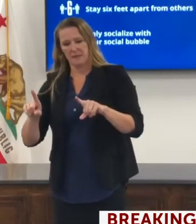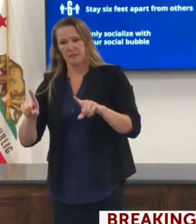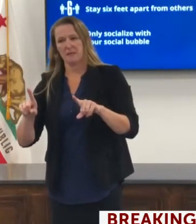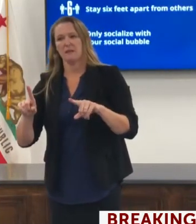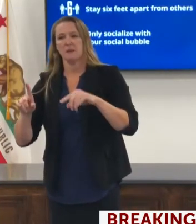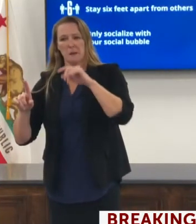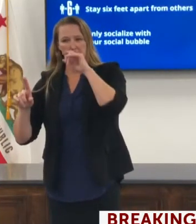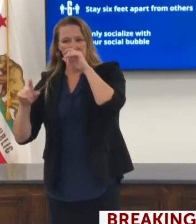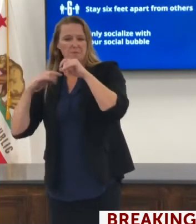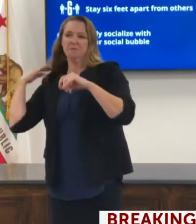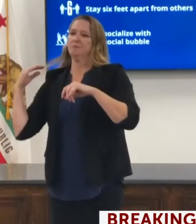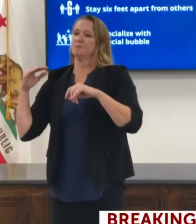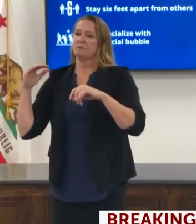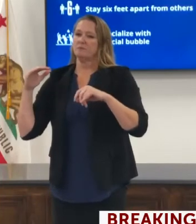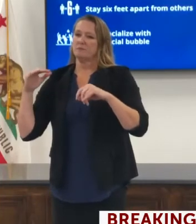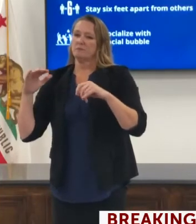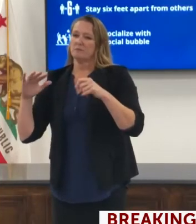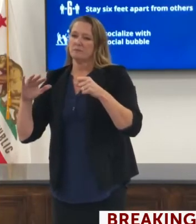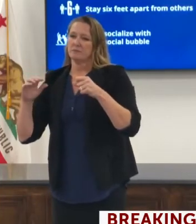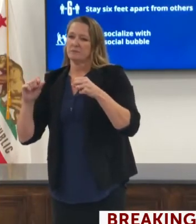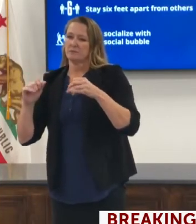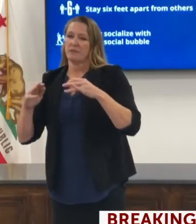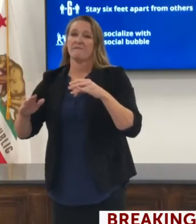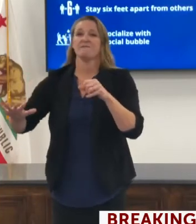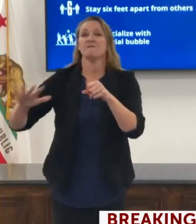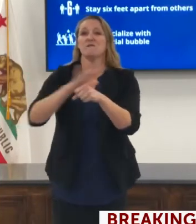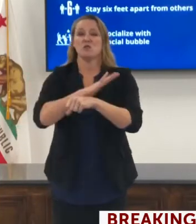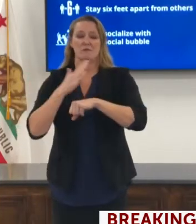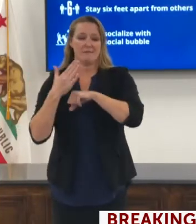our countywide test positivity rate as well as these